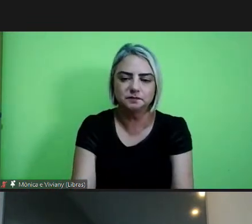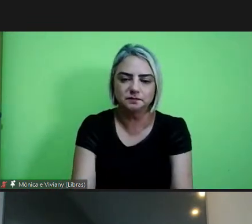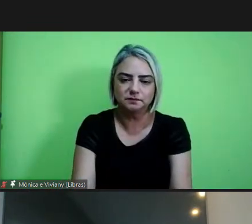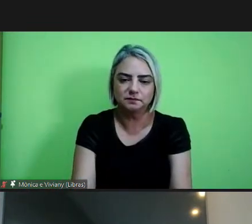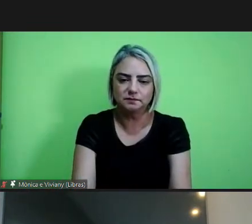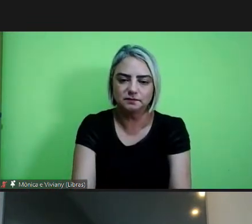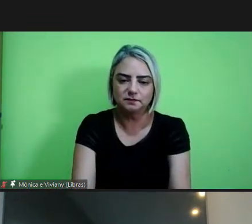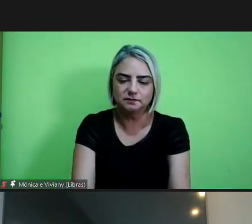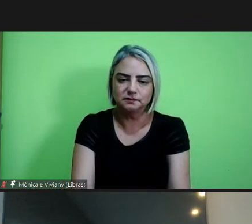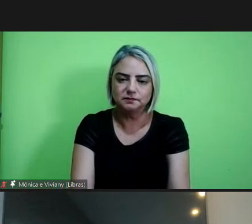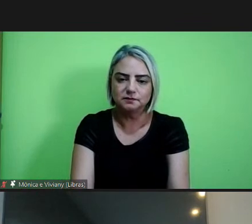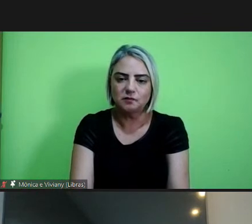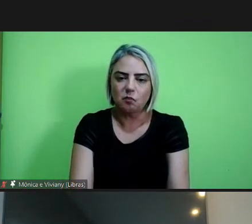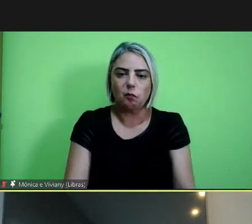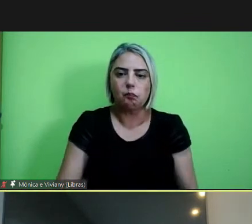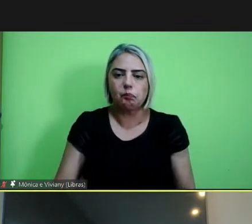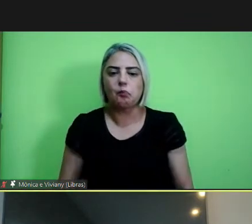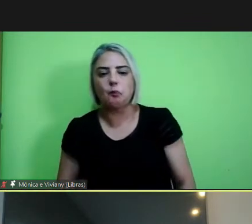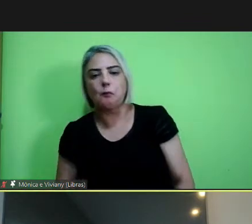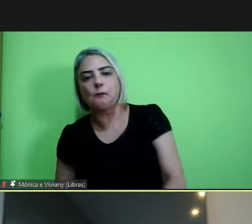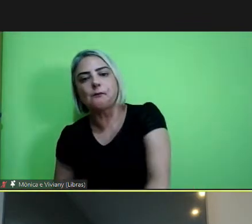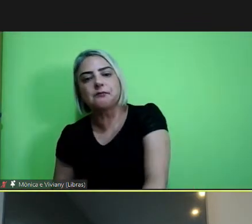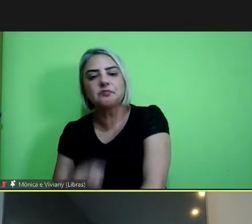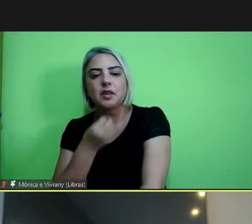your actions.